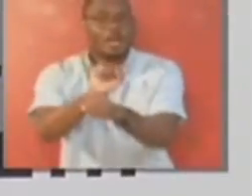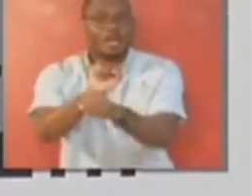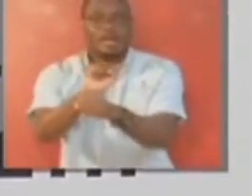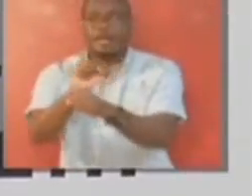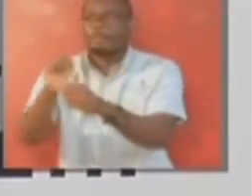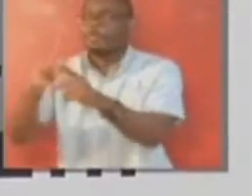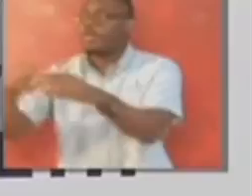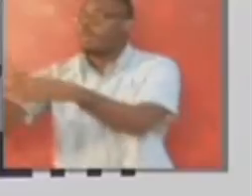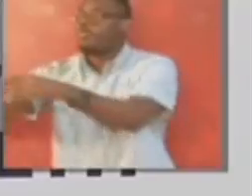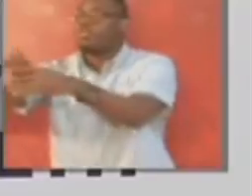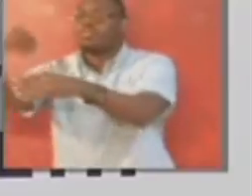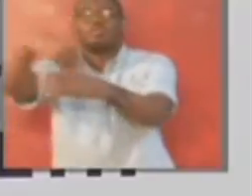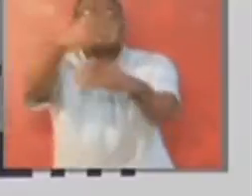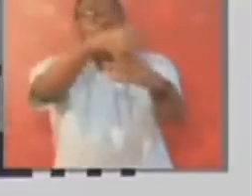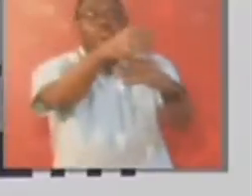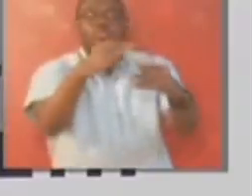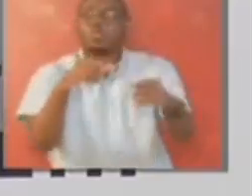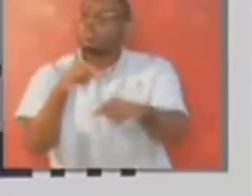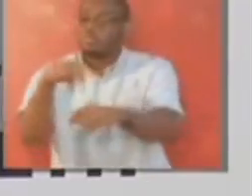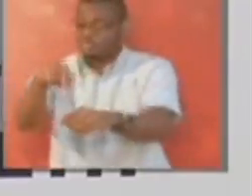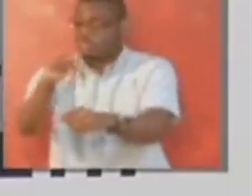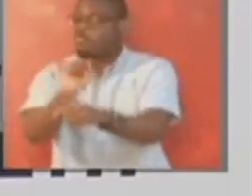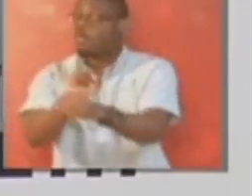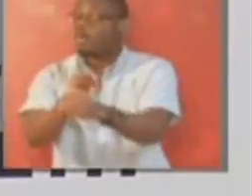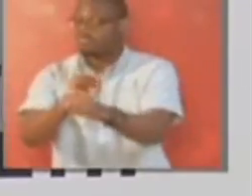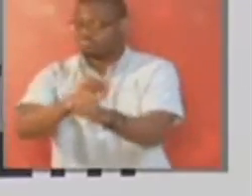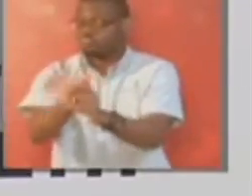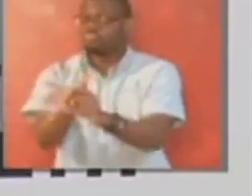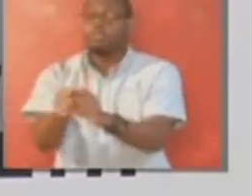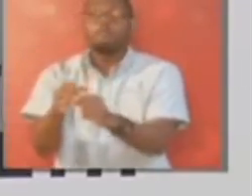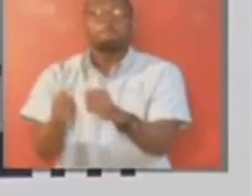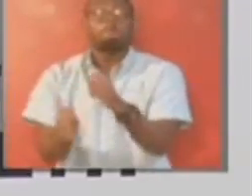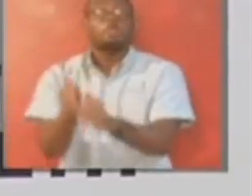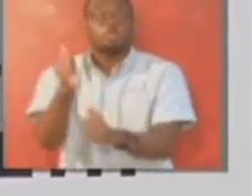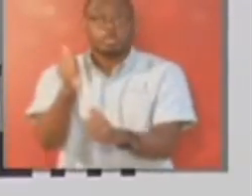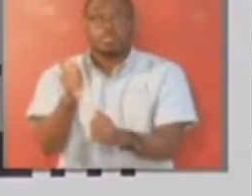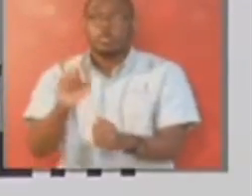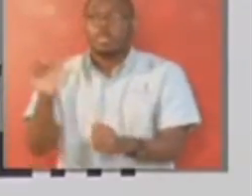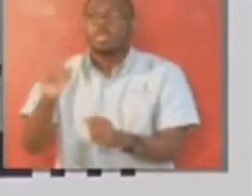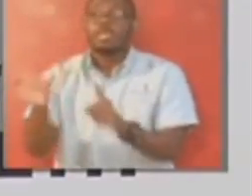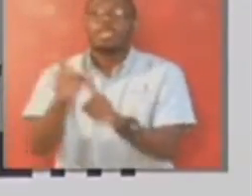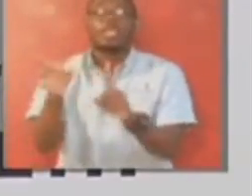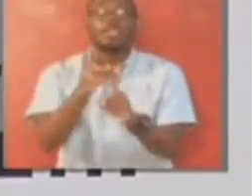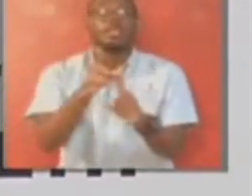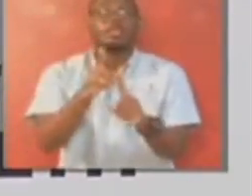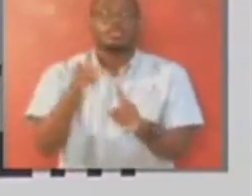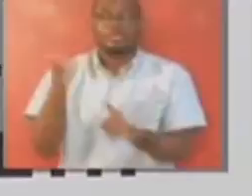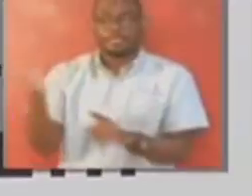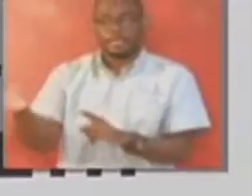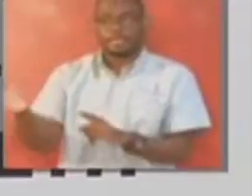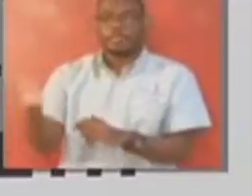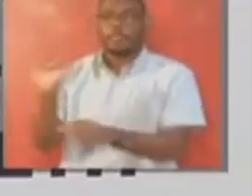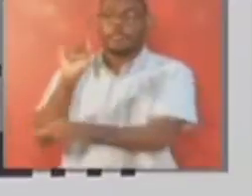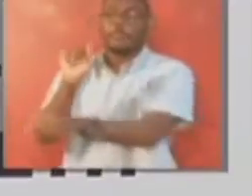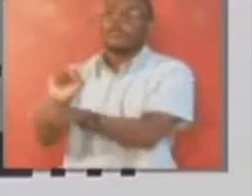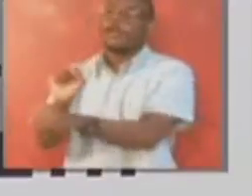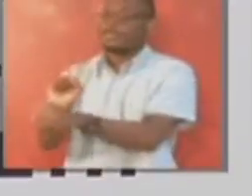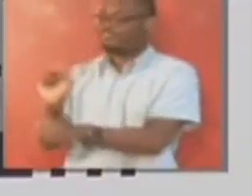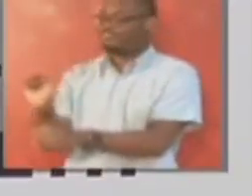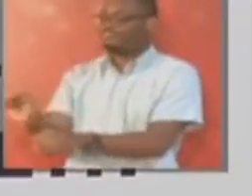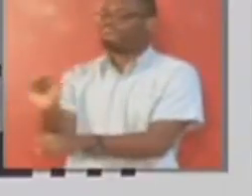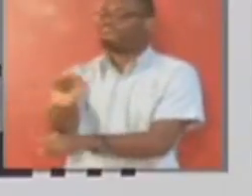have, so most of the cases, I would say, as you indicated with other countries, are coming from the workplace. We have some transmission